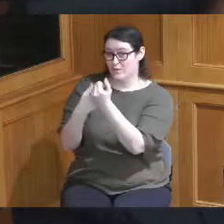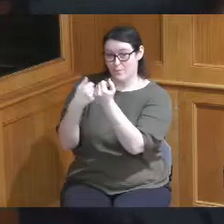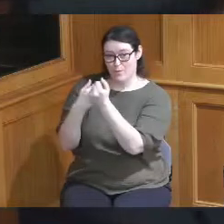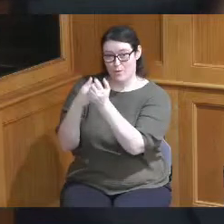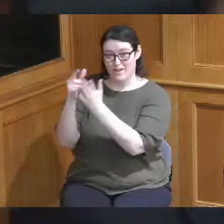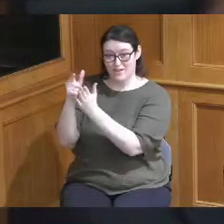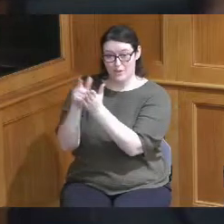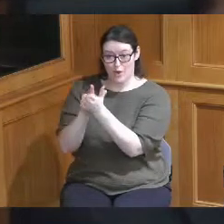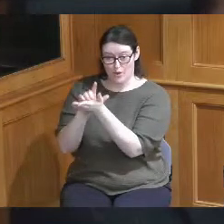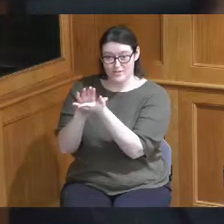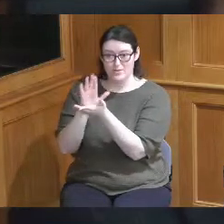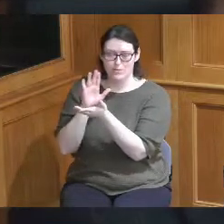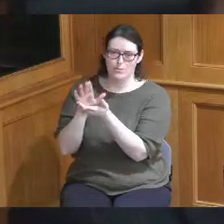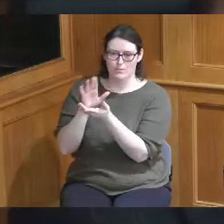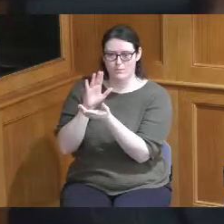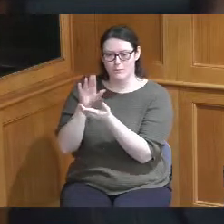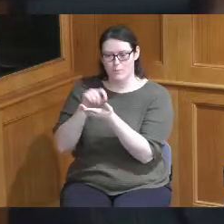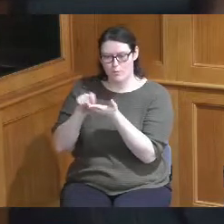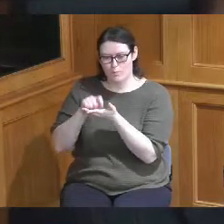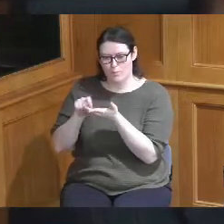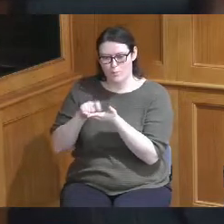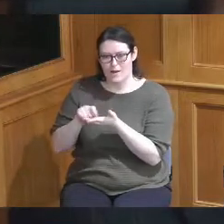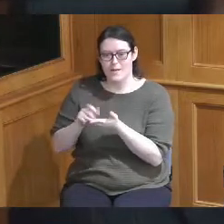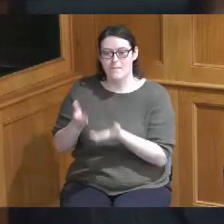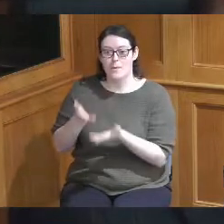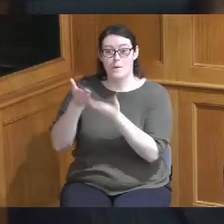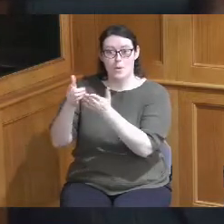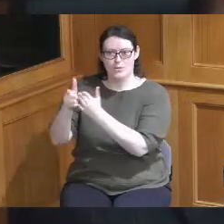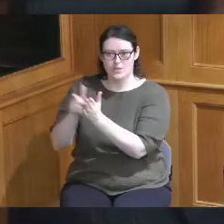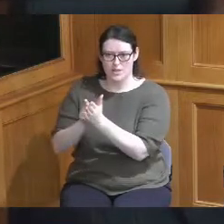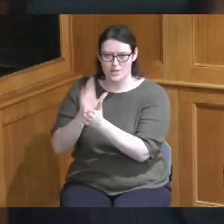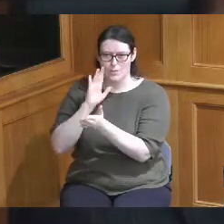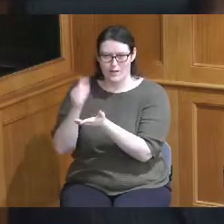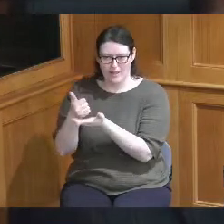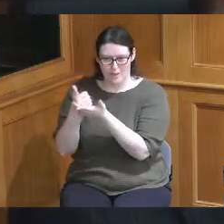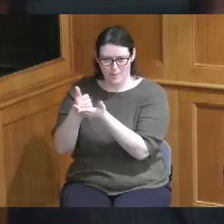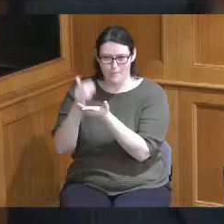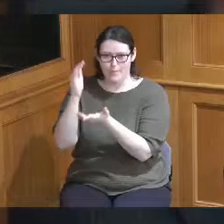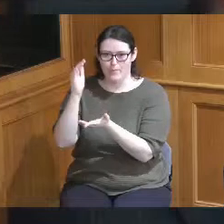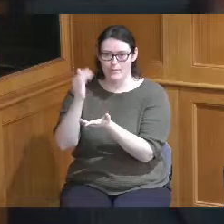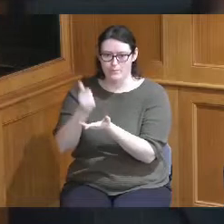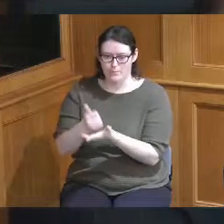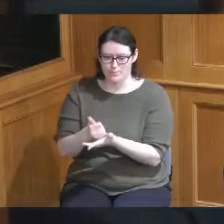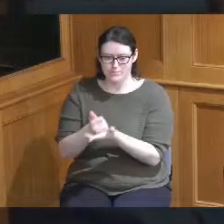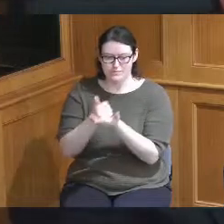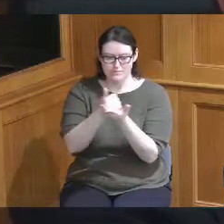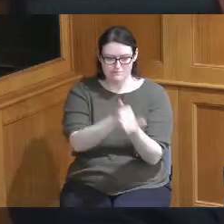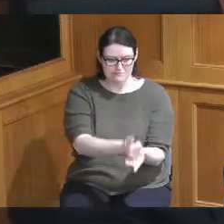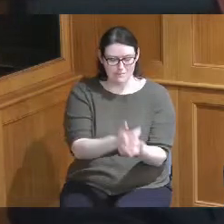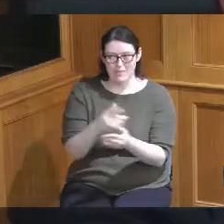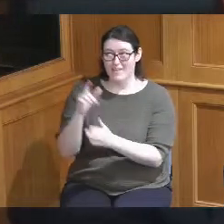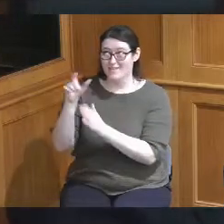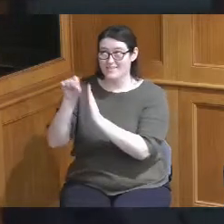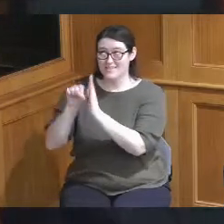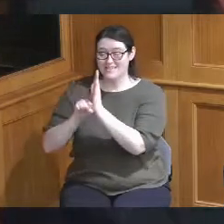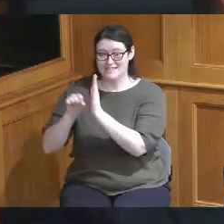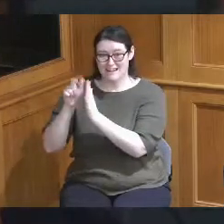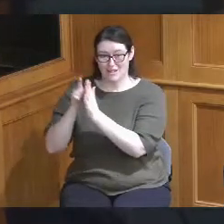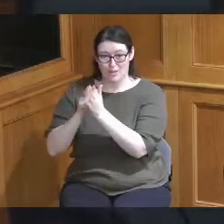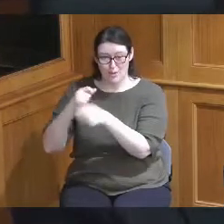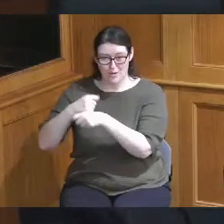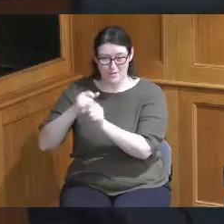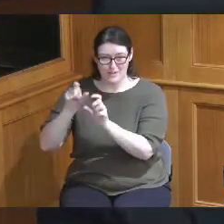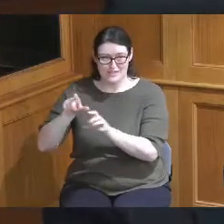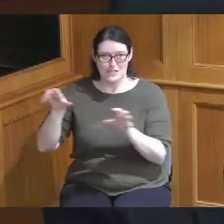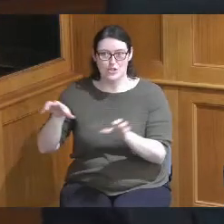legislation that gets to this, that provides some relief. The legislature needs to act to provide some kind